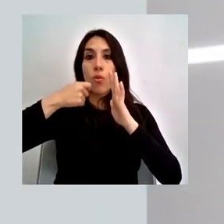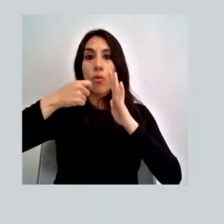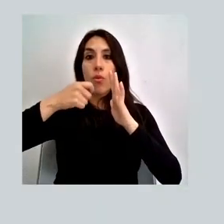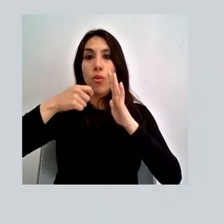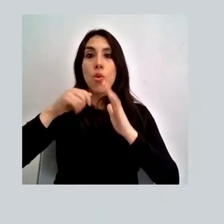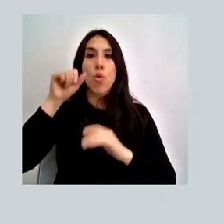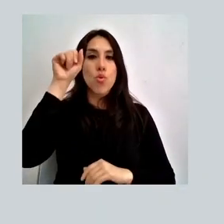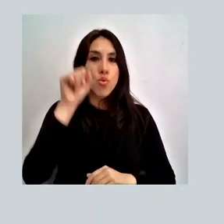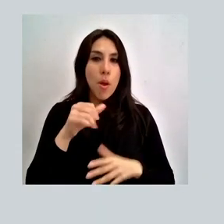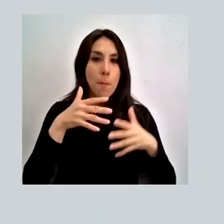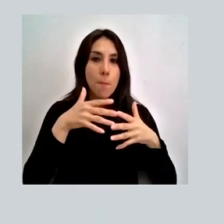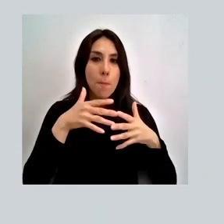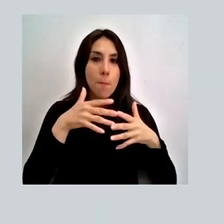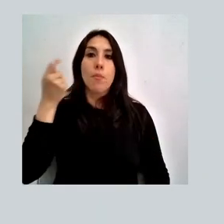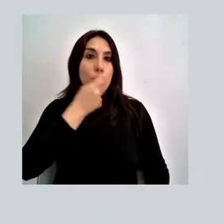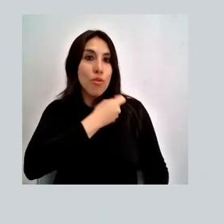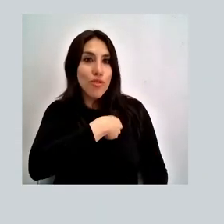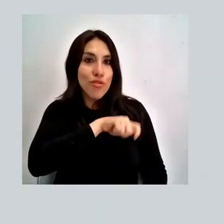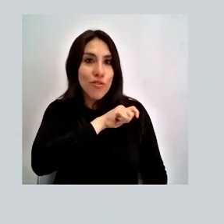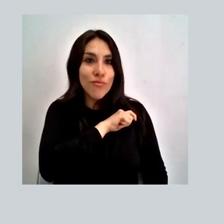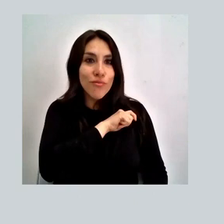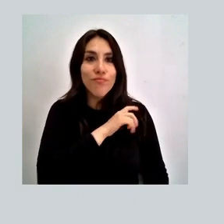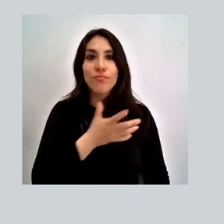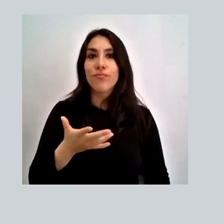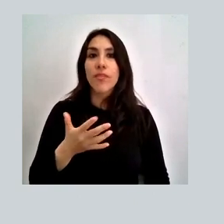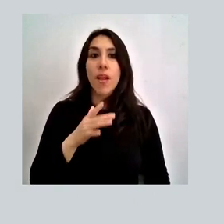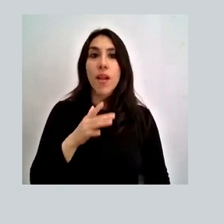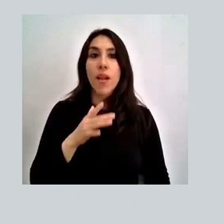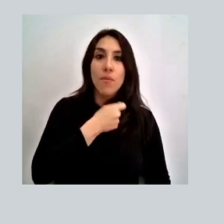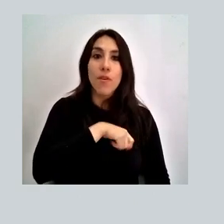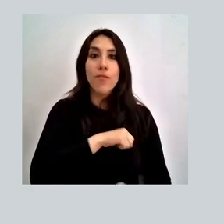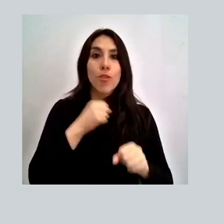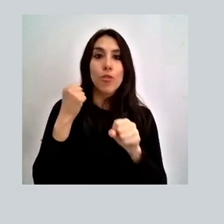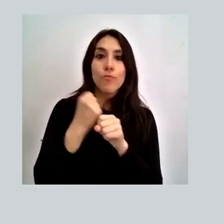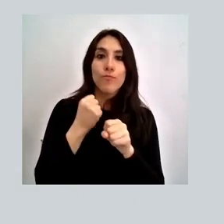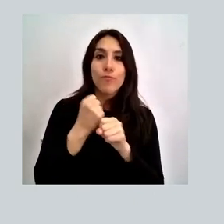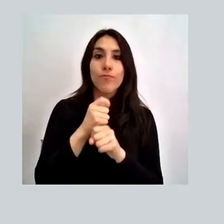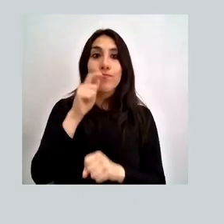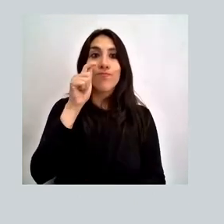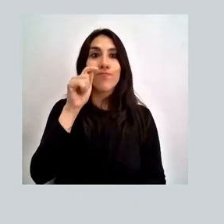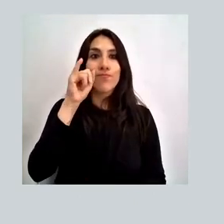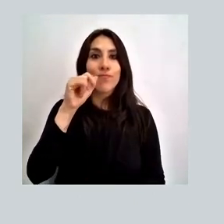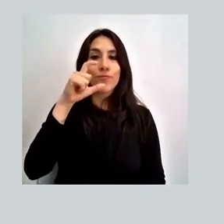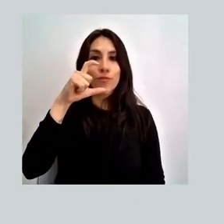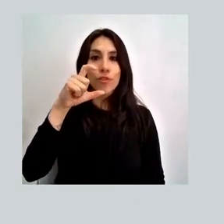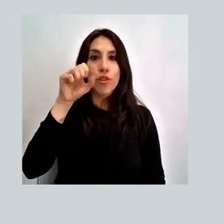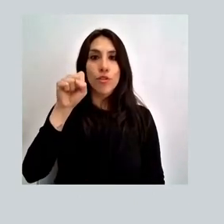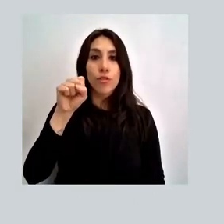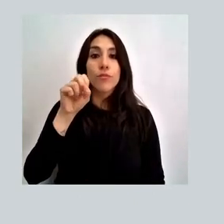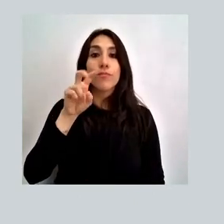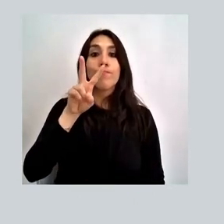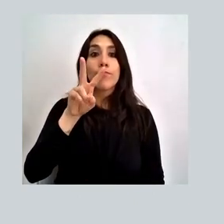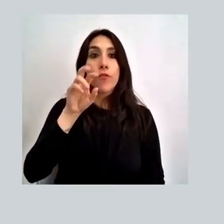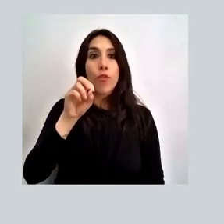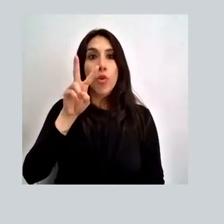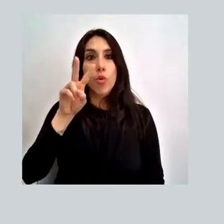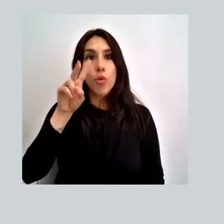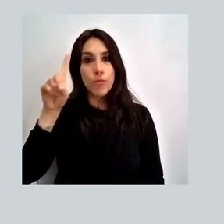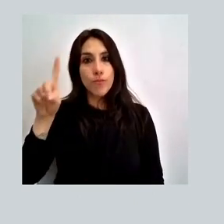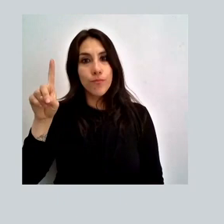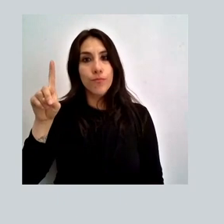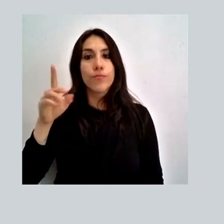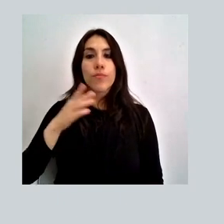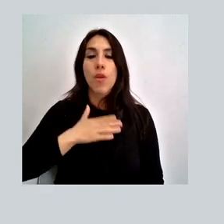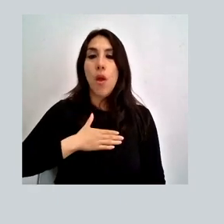and the Spanish-speaking World on Employment and ICTs. My name is Carola Rubia, and I'm